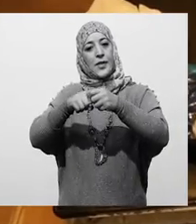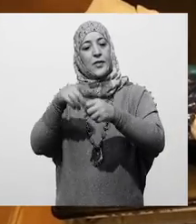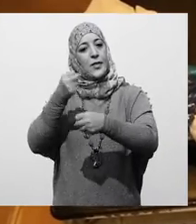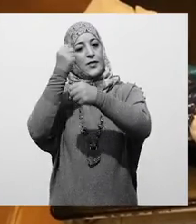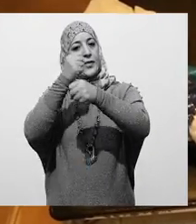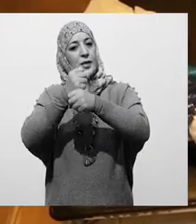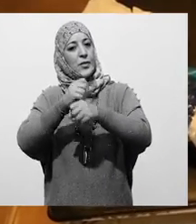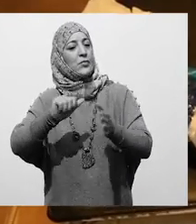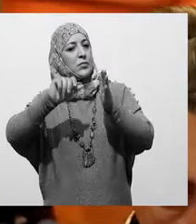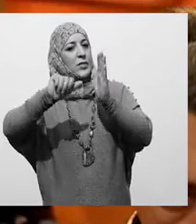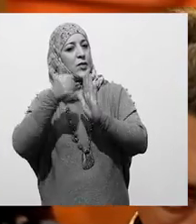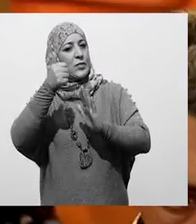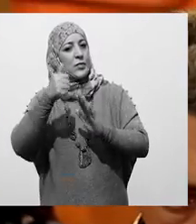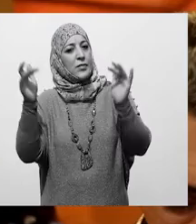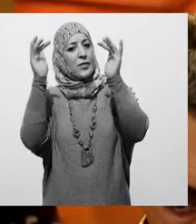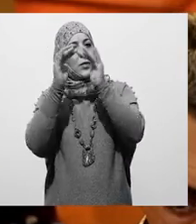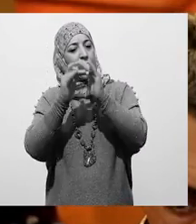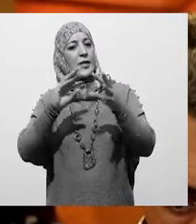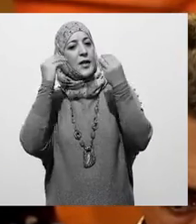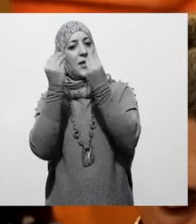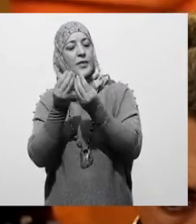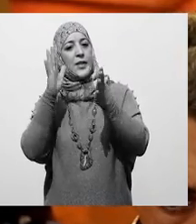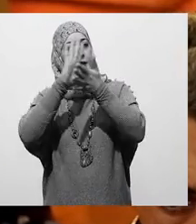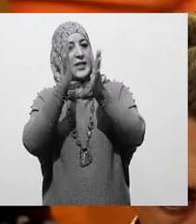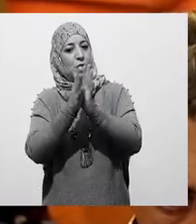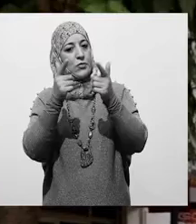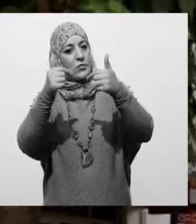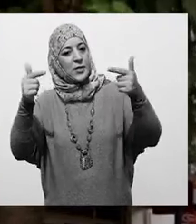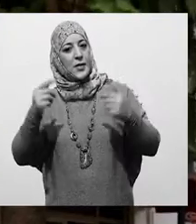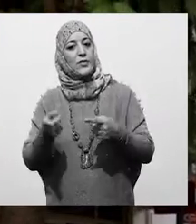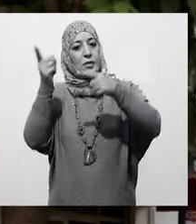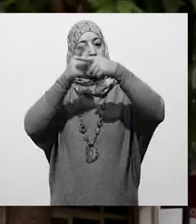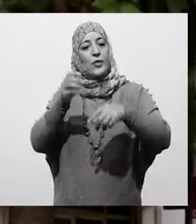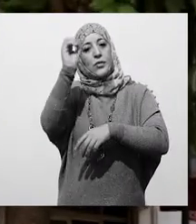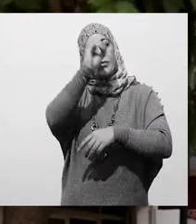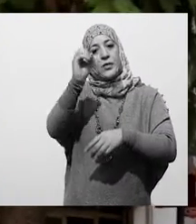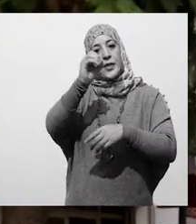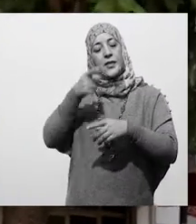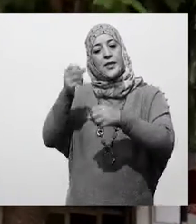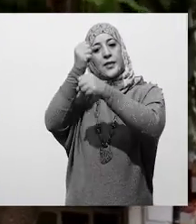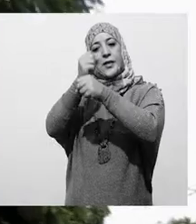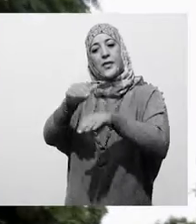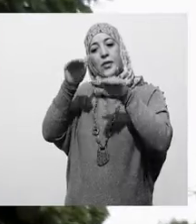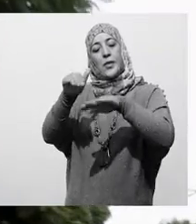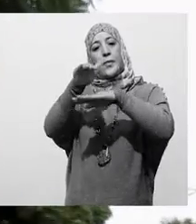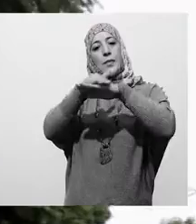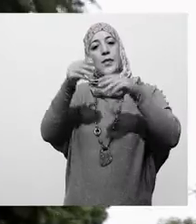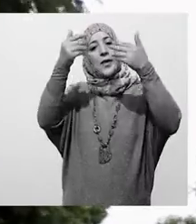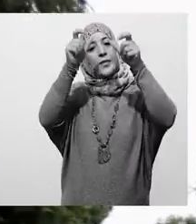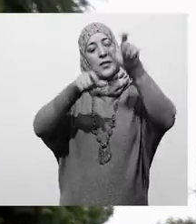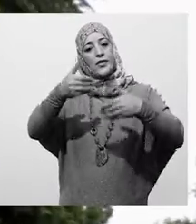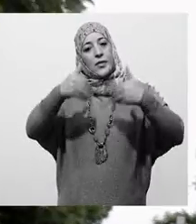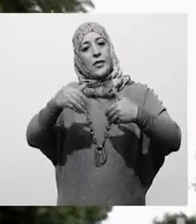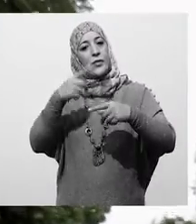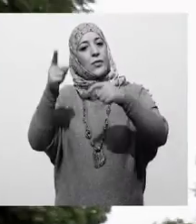participate in our study. First of all, the contact with the associations and organizations who work in this area.